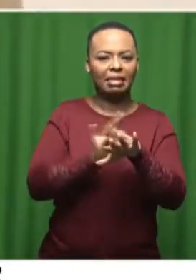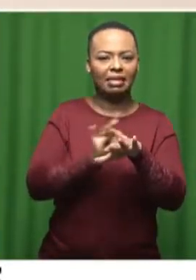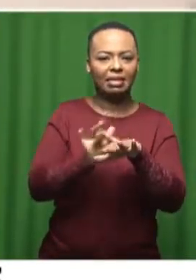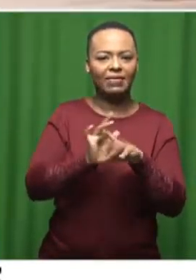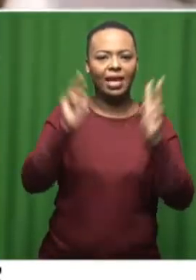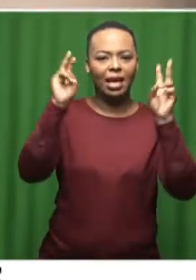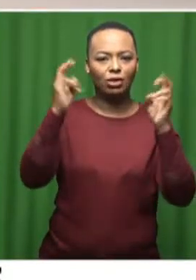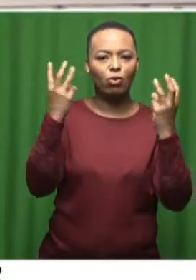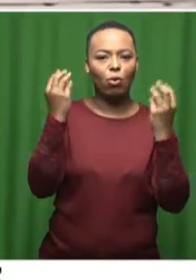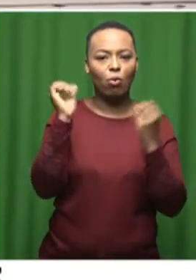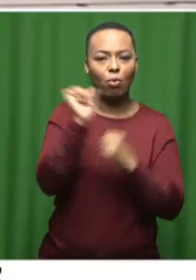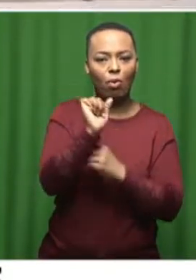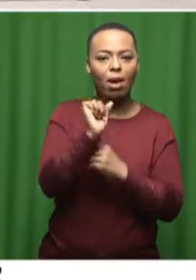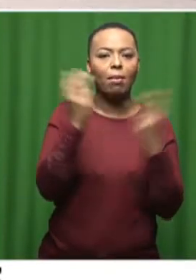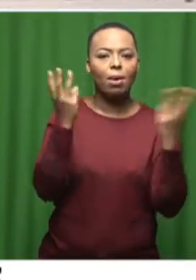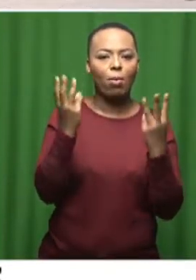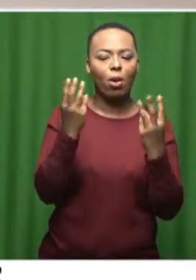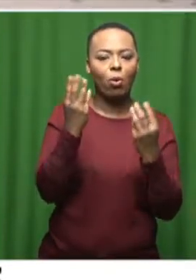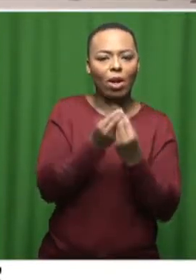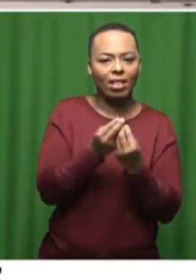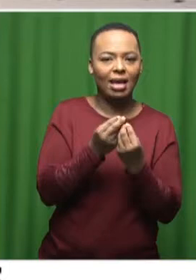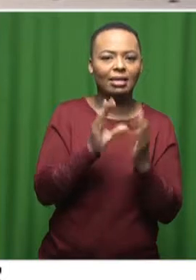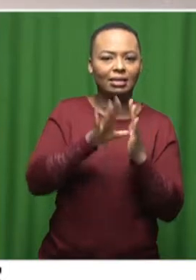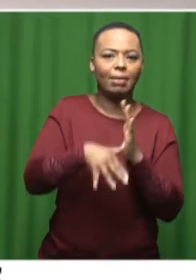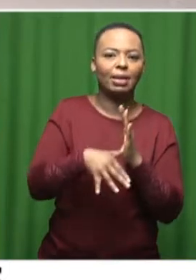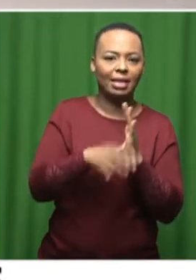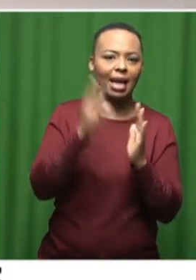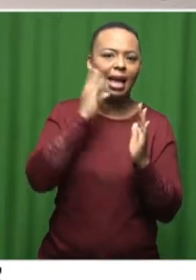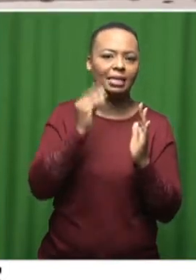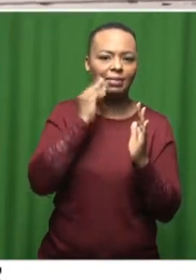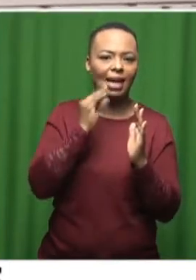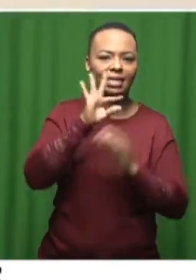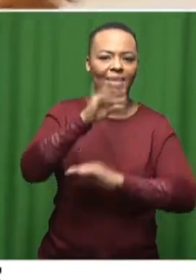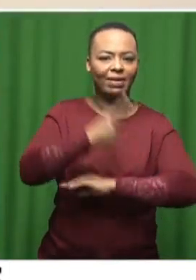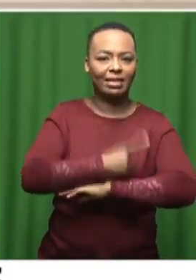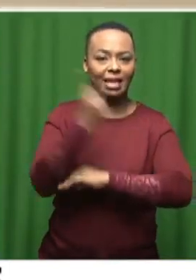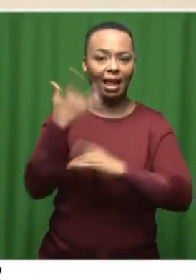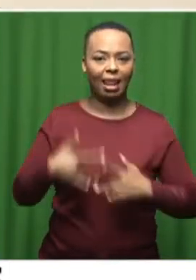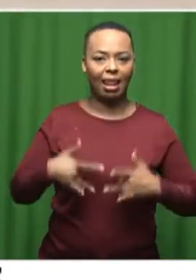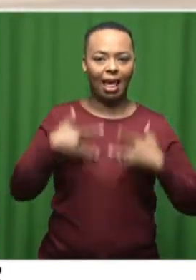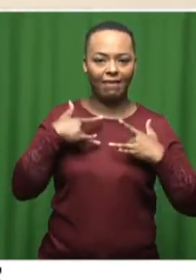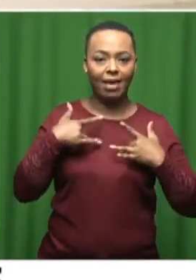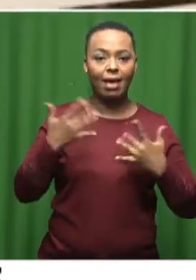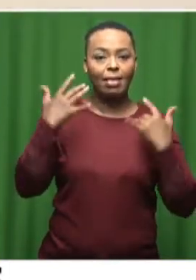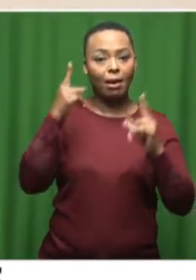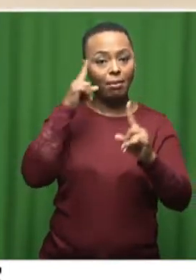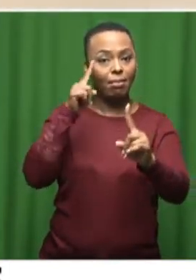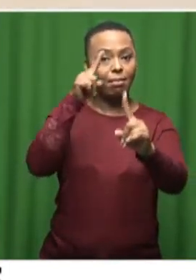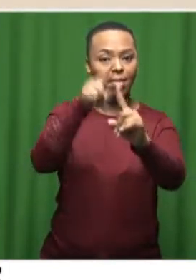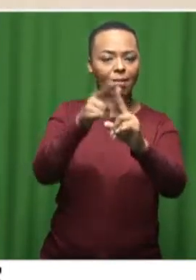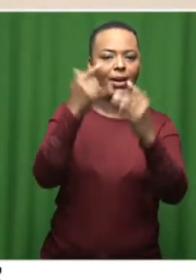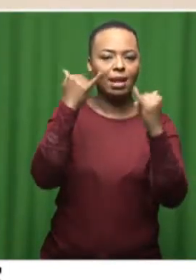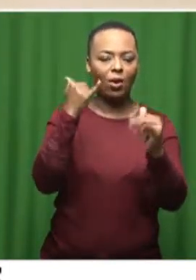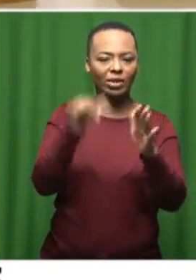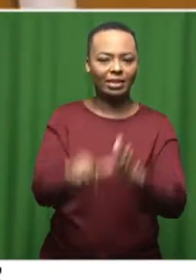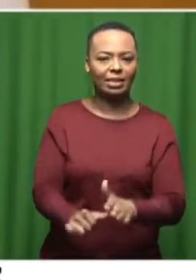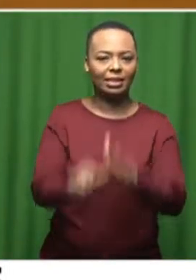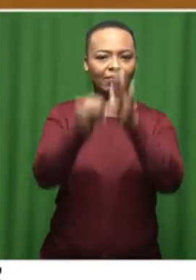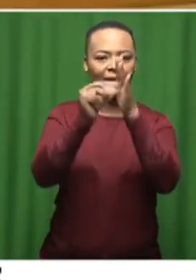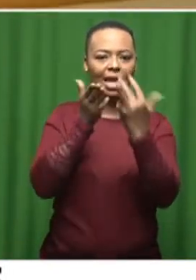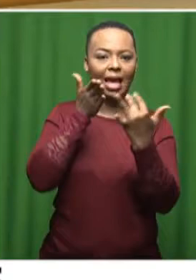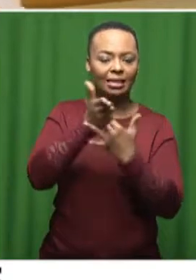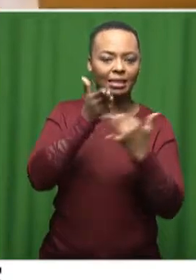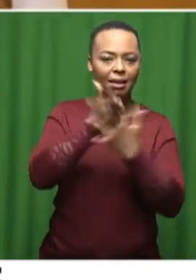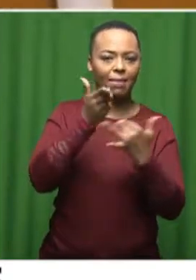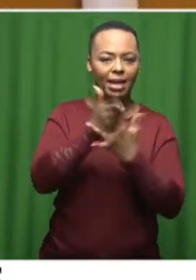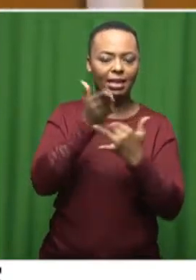with disability experience in their daily lives. Now, it further seeks to highlight the significance of